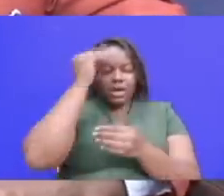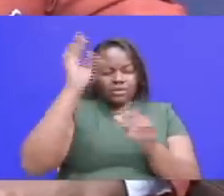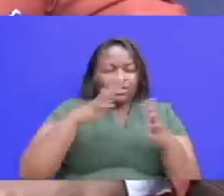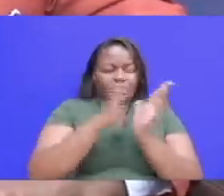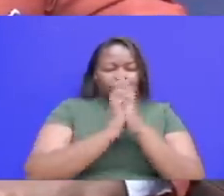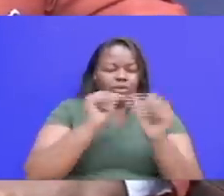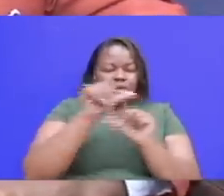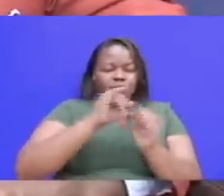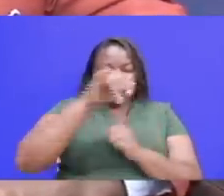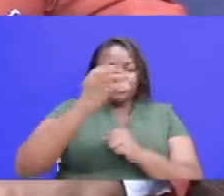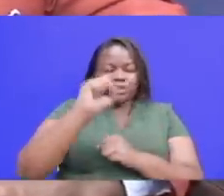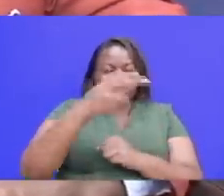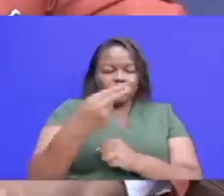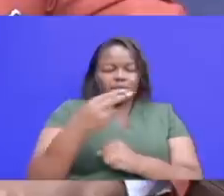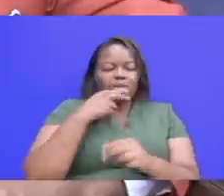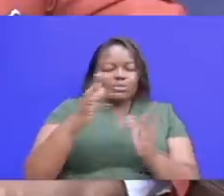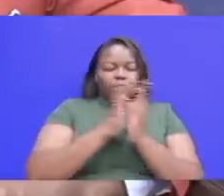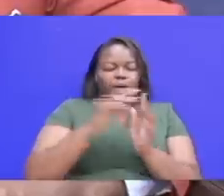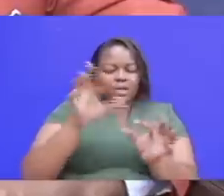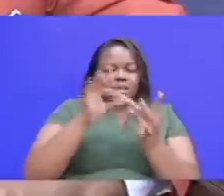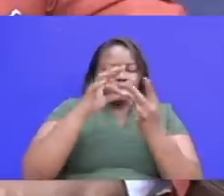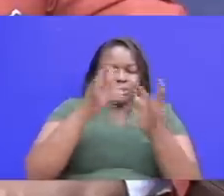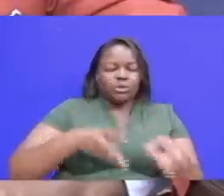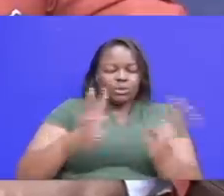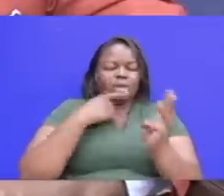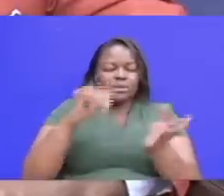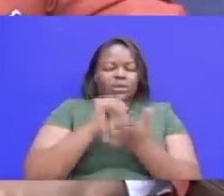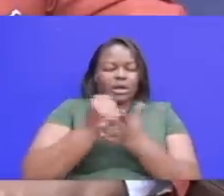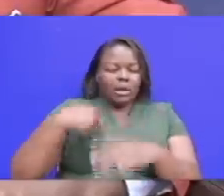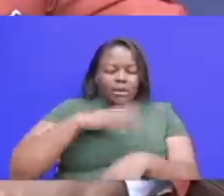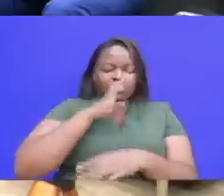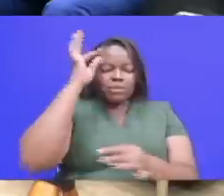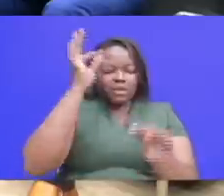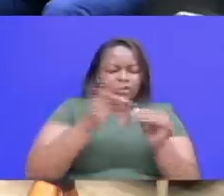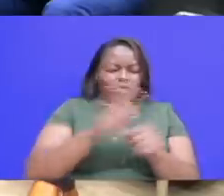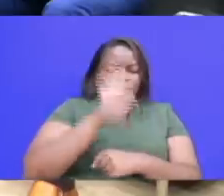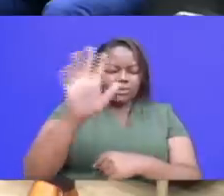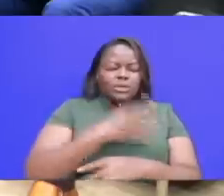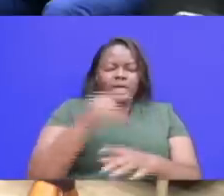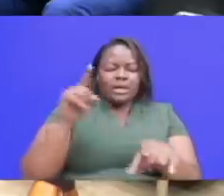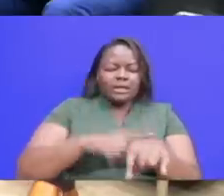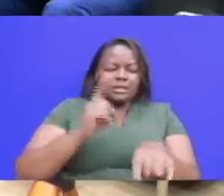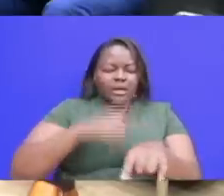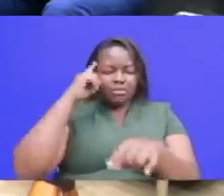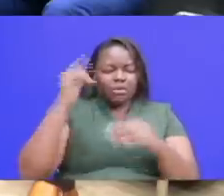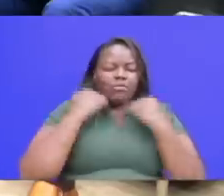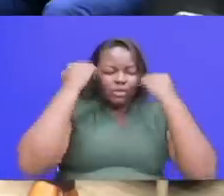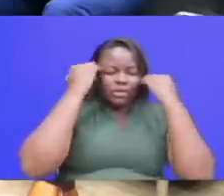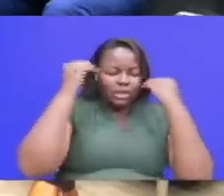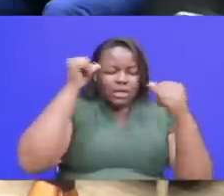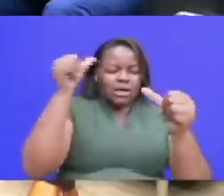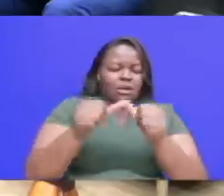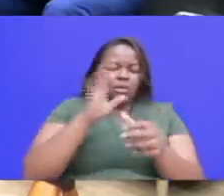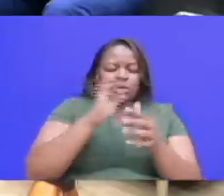he was. I pray in a special way that you help us so that we can be faithful to you. And even in points of distress, we may be able to always remember to be